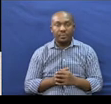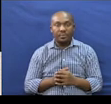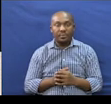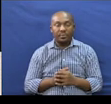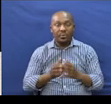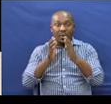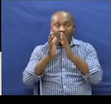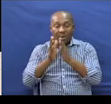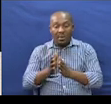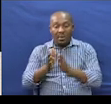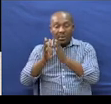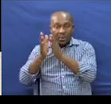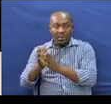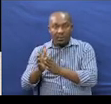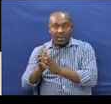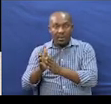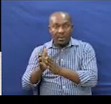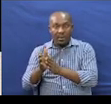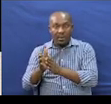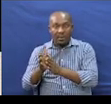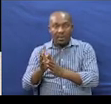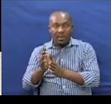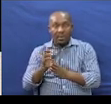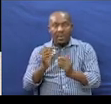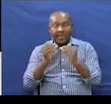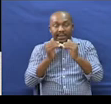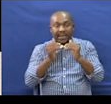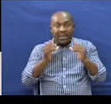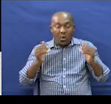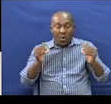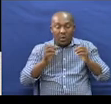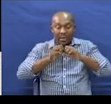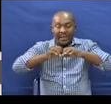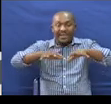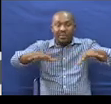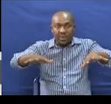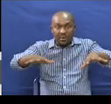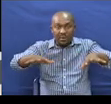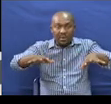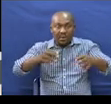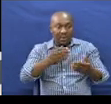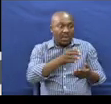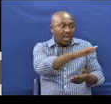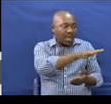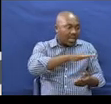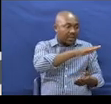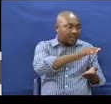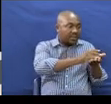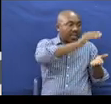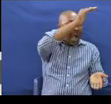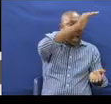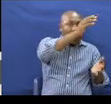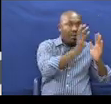Human population is unequal distributed. That means some areas is having high populations while some